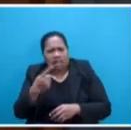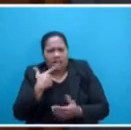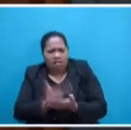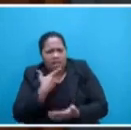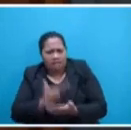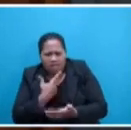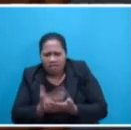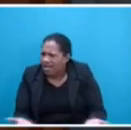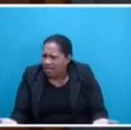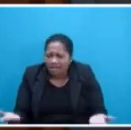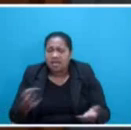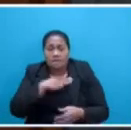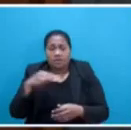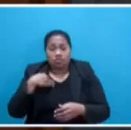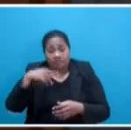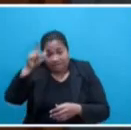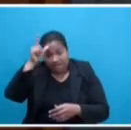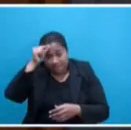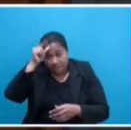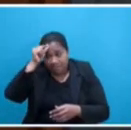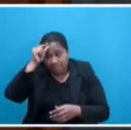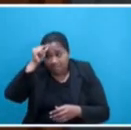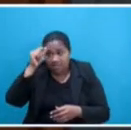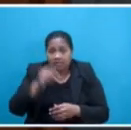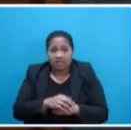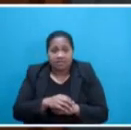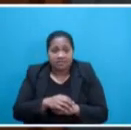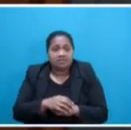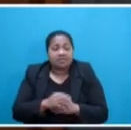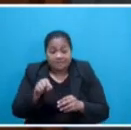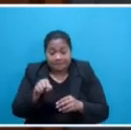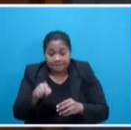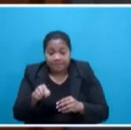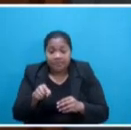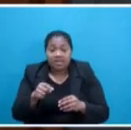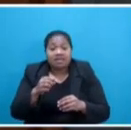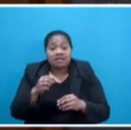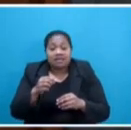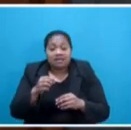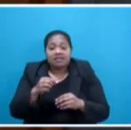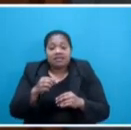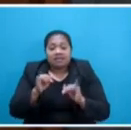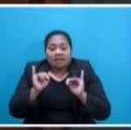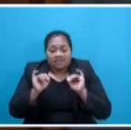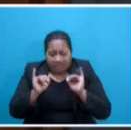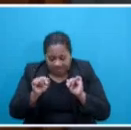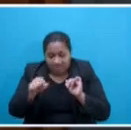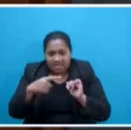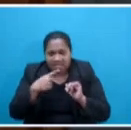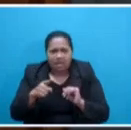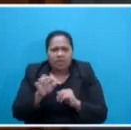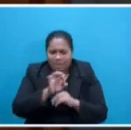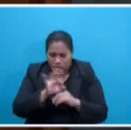Affairs is committed to fulfilling our mandate and serving the people of Fiji. Our grassroots programs are not not only